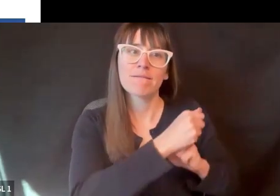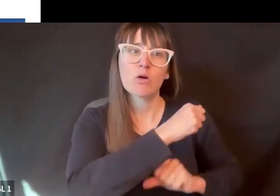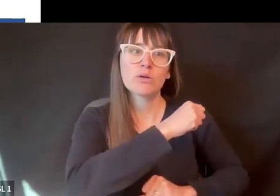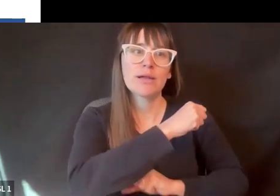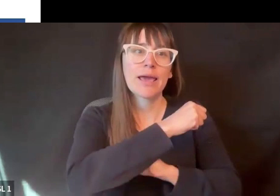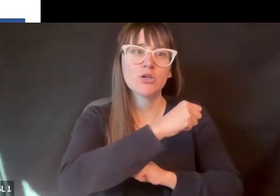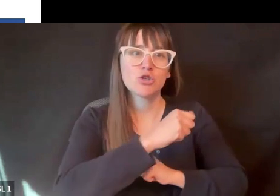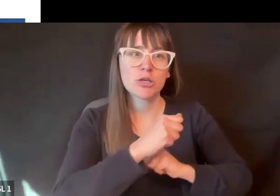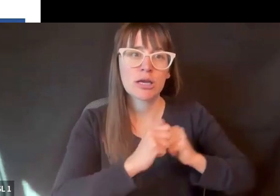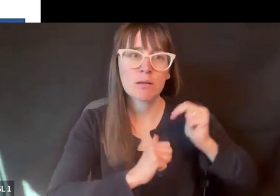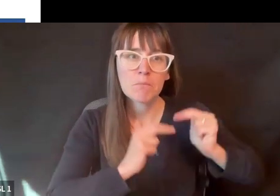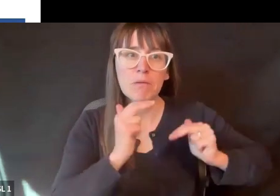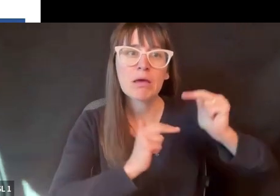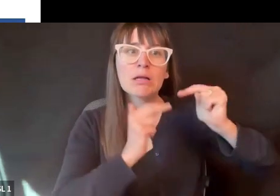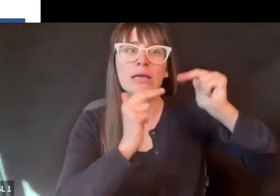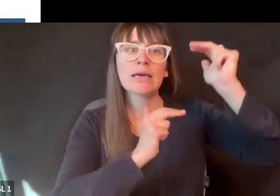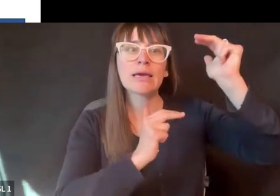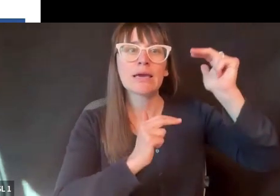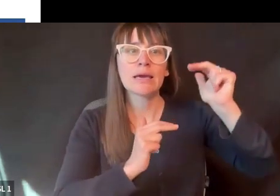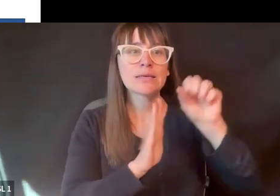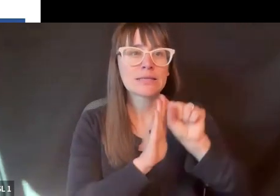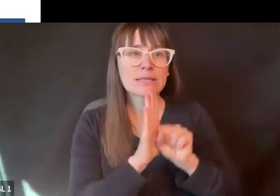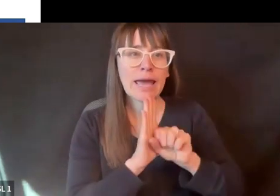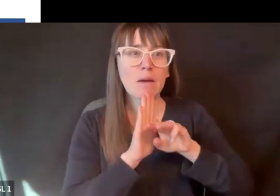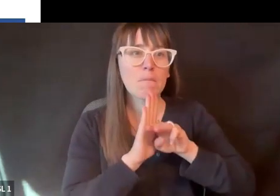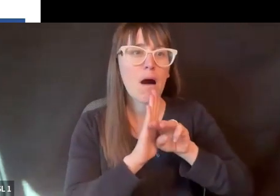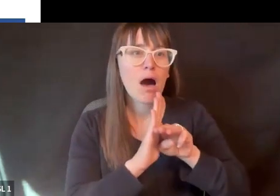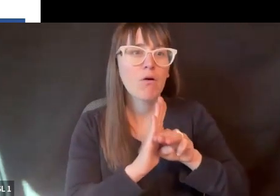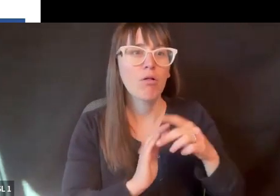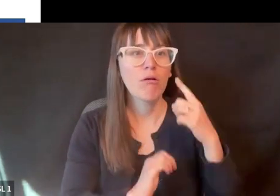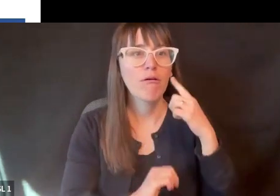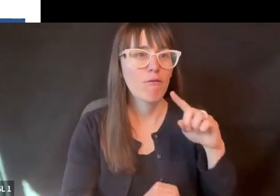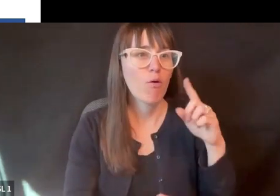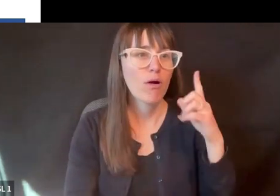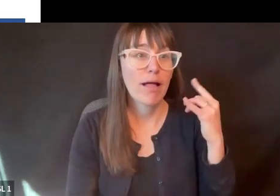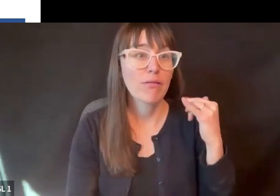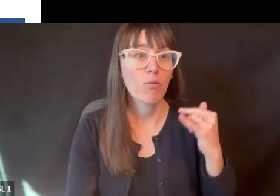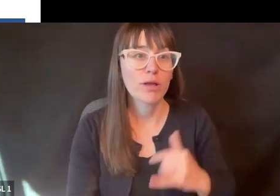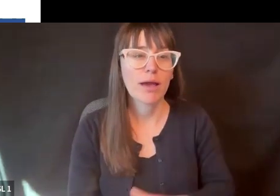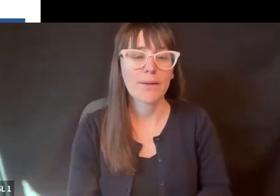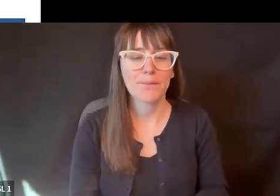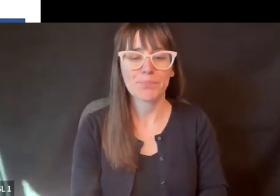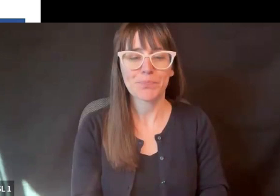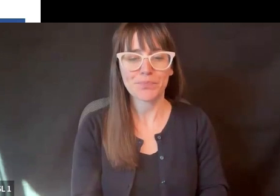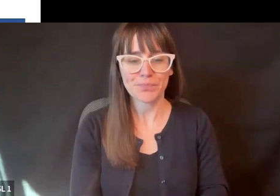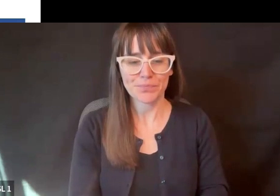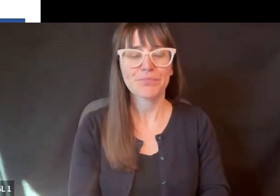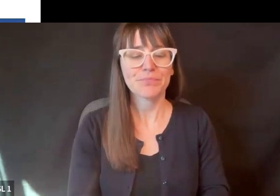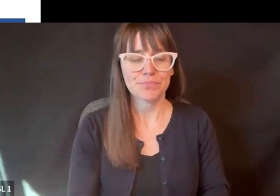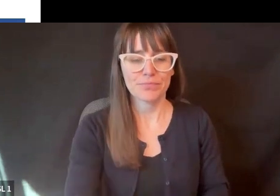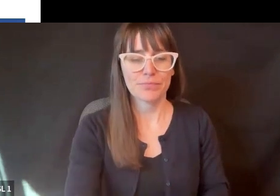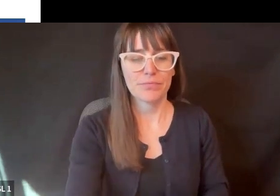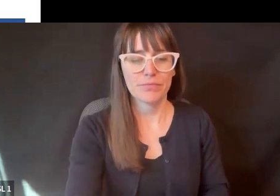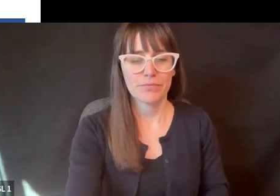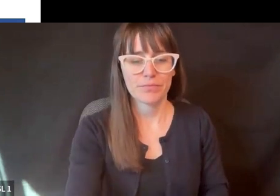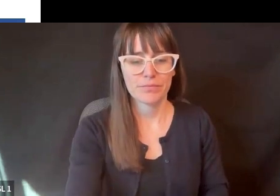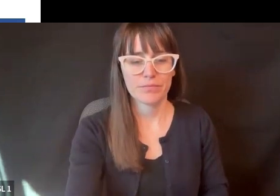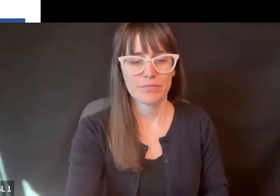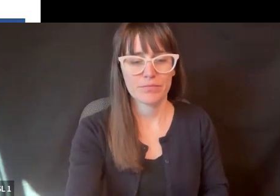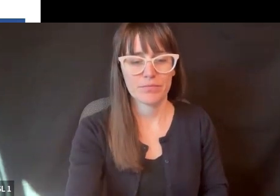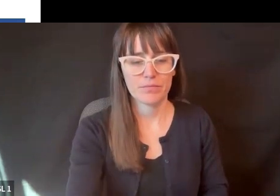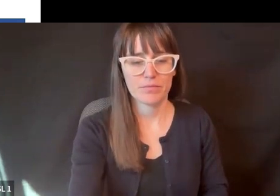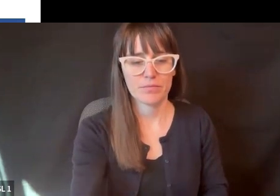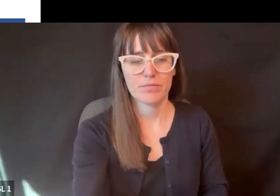of a foundation to build upon to see what would a state model look like for California.